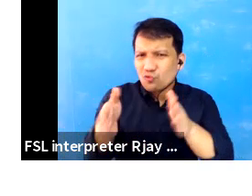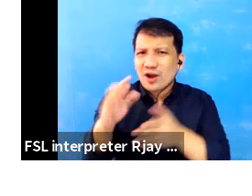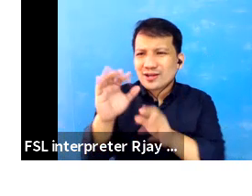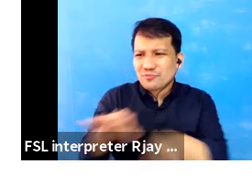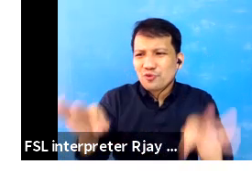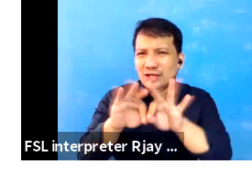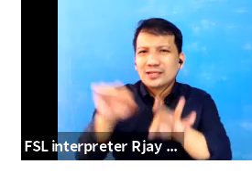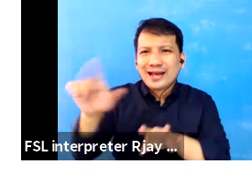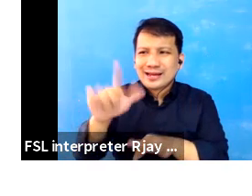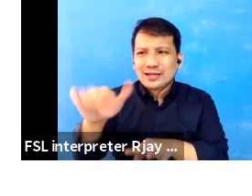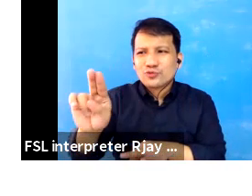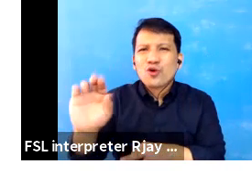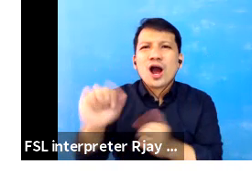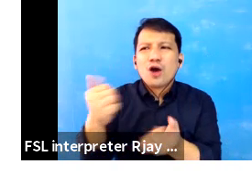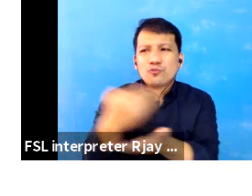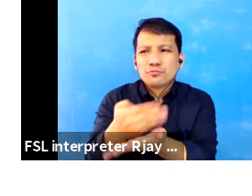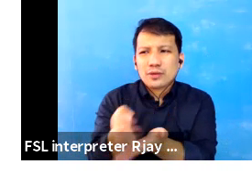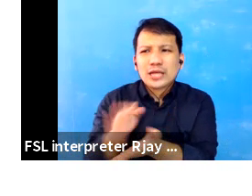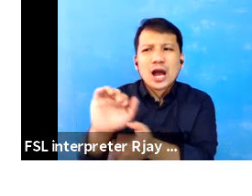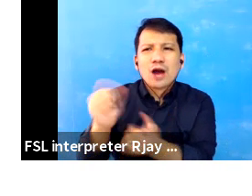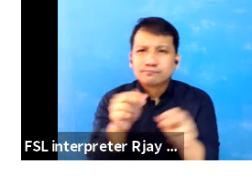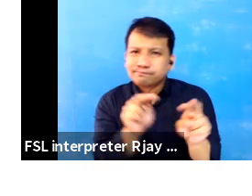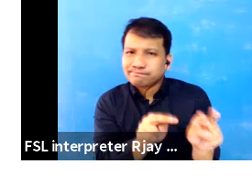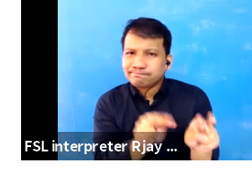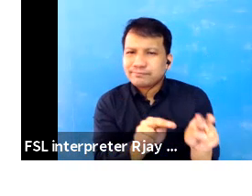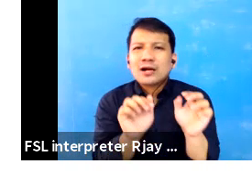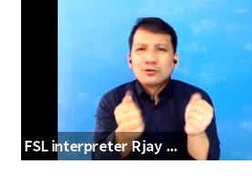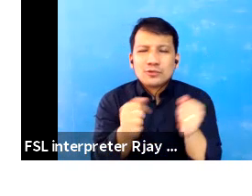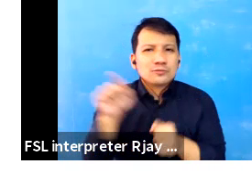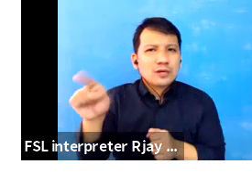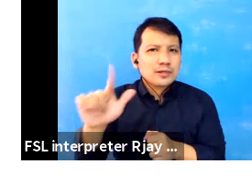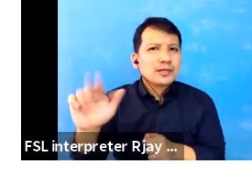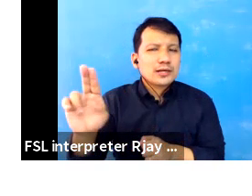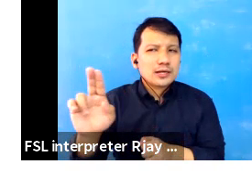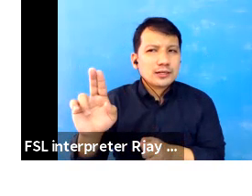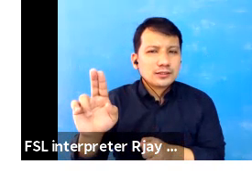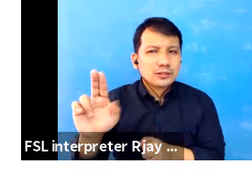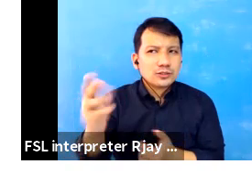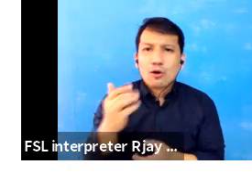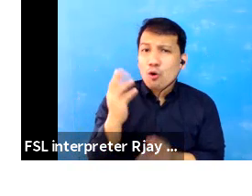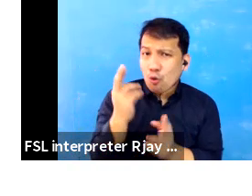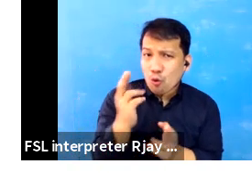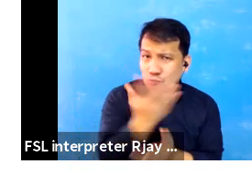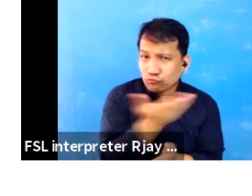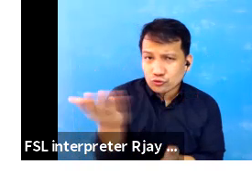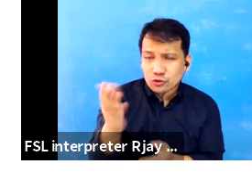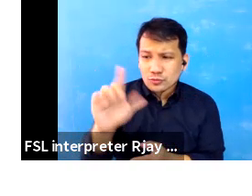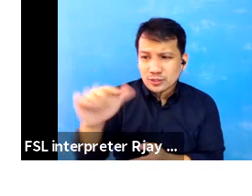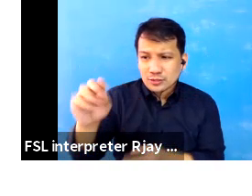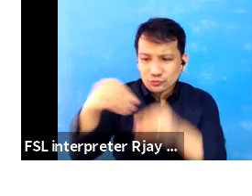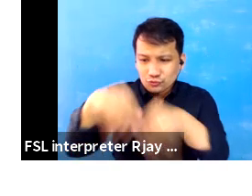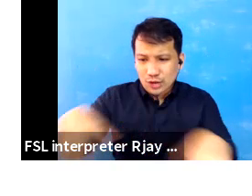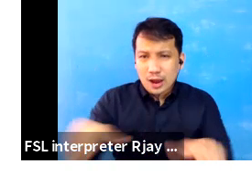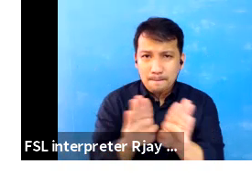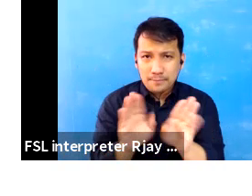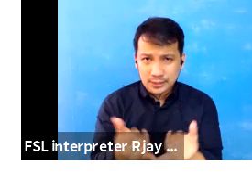it should be financed, how it should be monitored. All of this, I hope all of your LGUs up to the barangay level